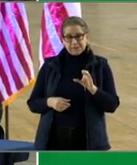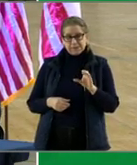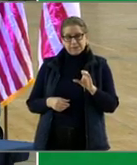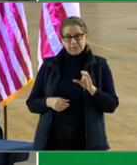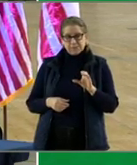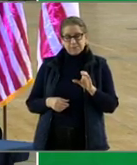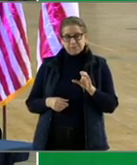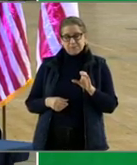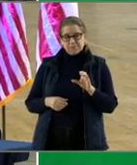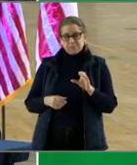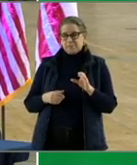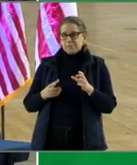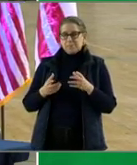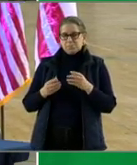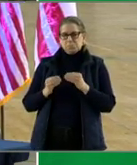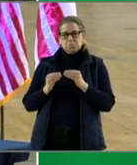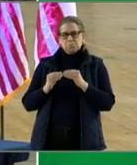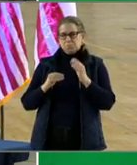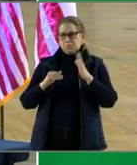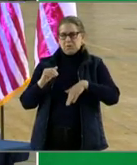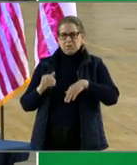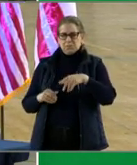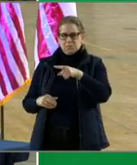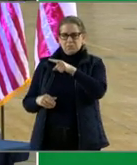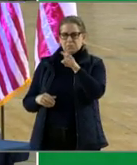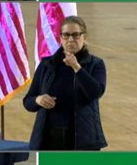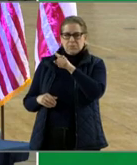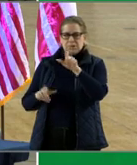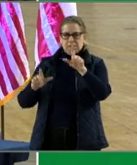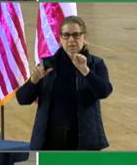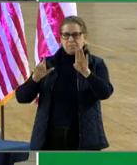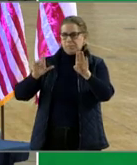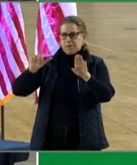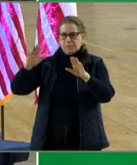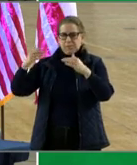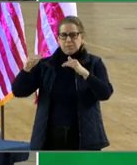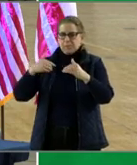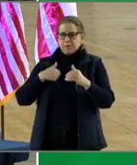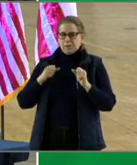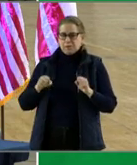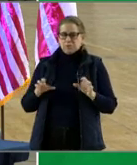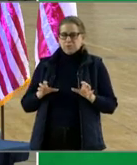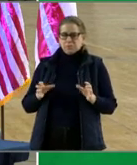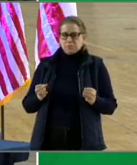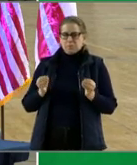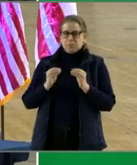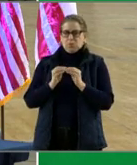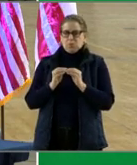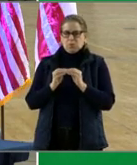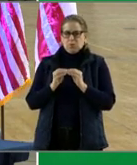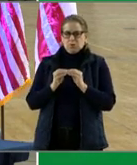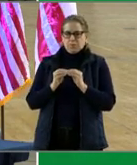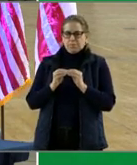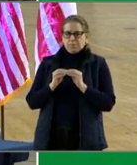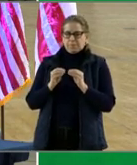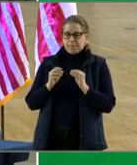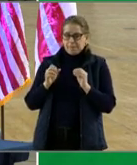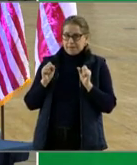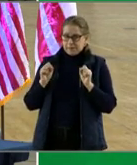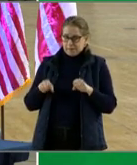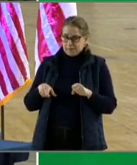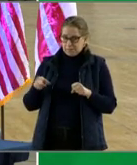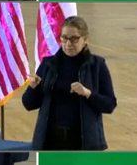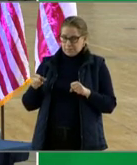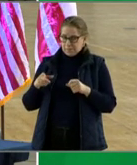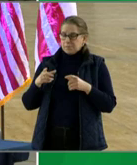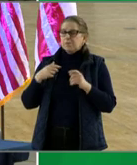run. Do we have sufficient reagent at the Public Health Lab to do the capacity now? Yes, the 300 tests per day, we